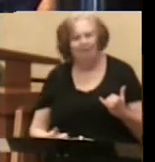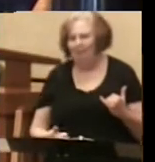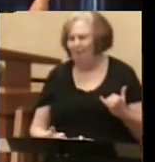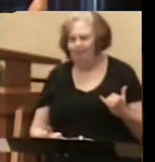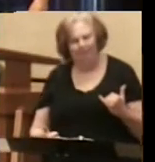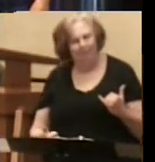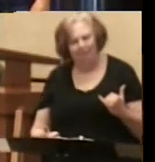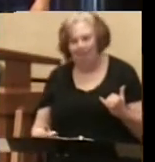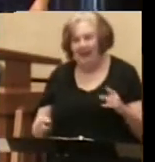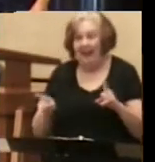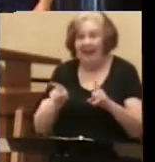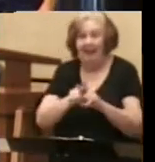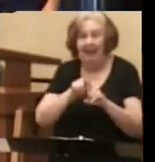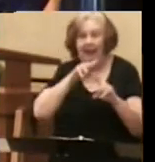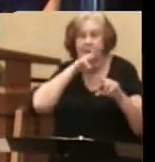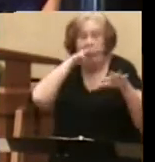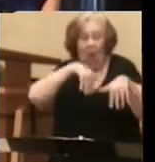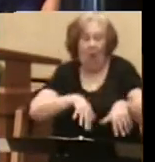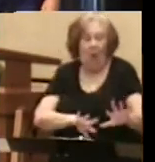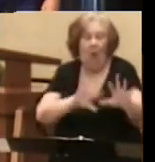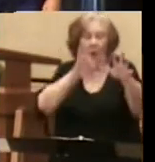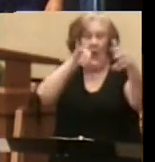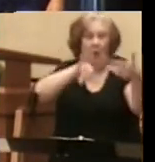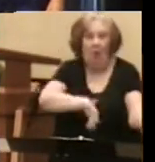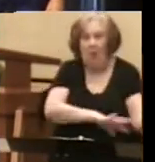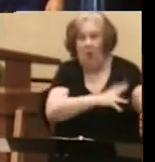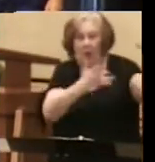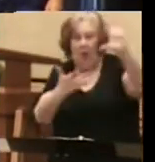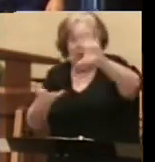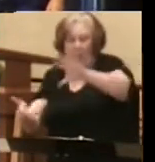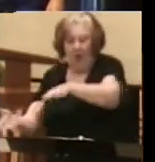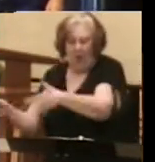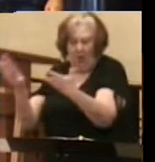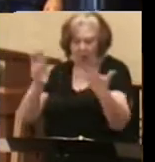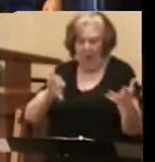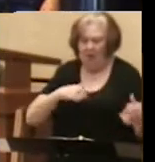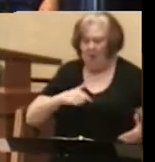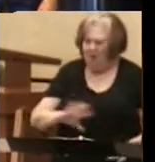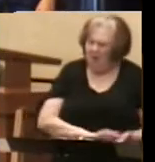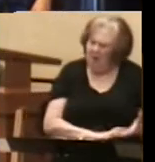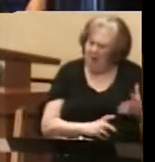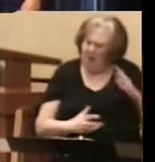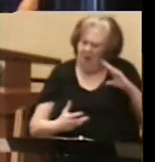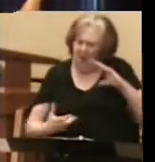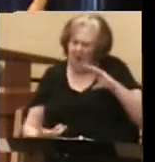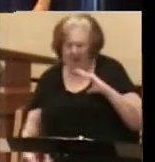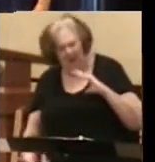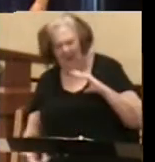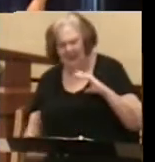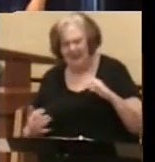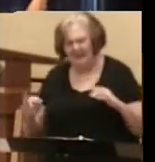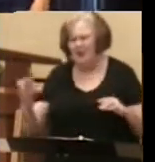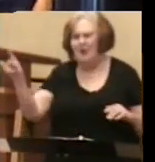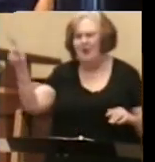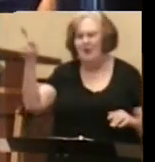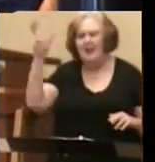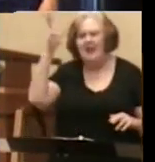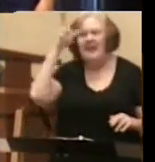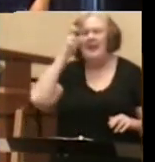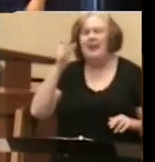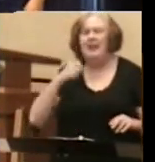tomorrow. A wave tossed in the ocean, a vapor in the wind. Still